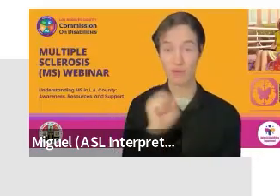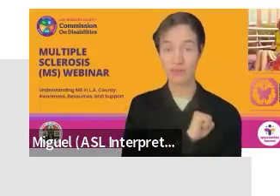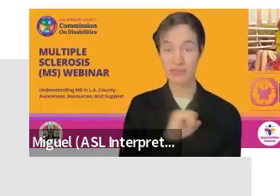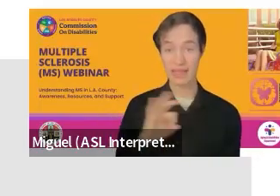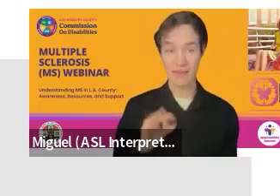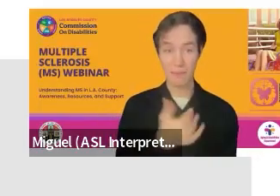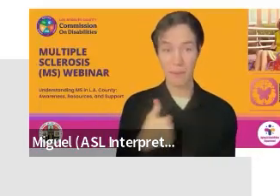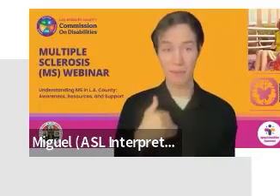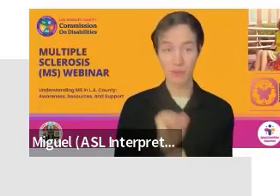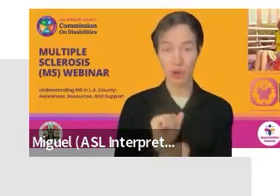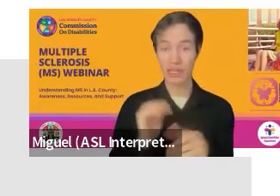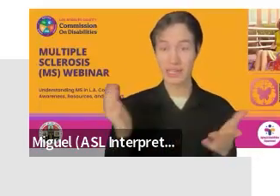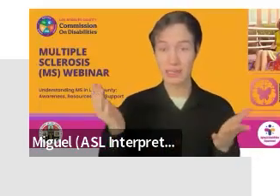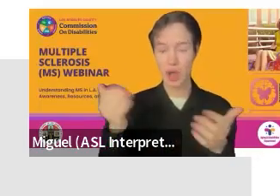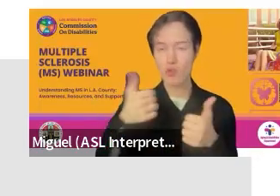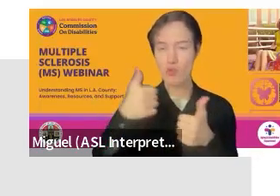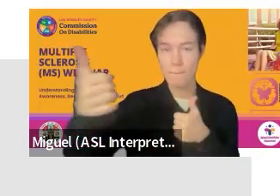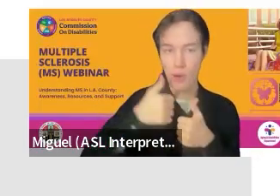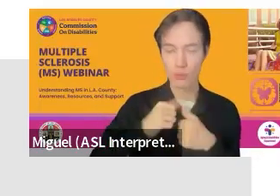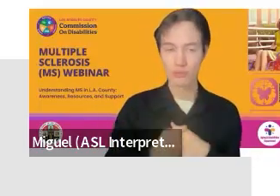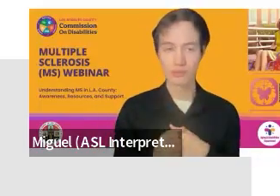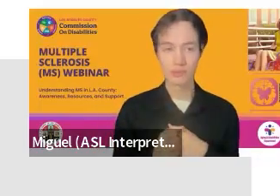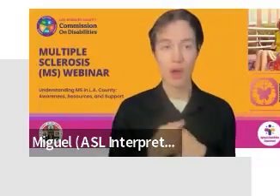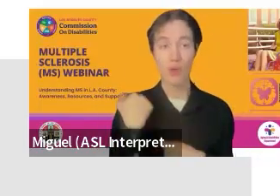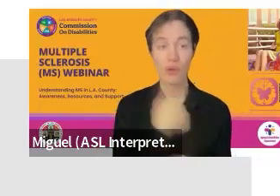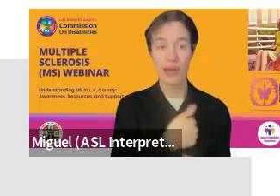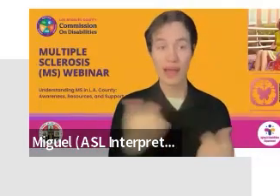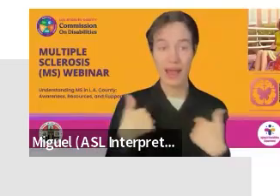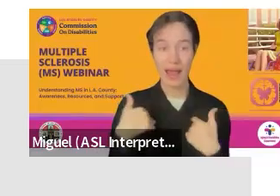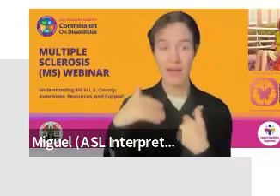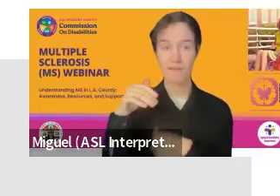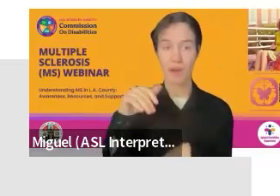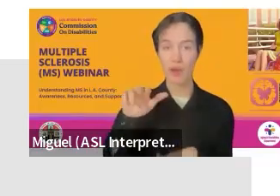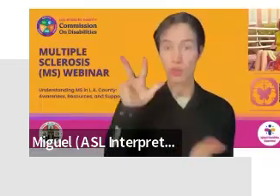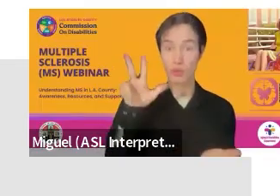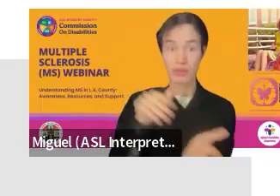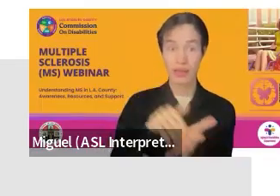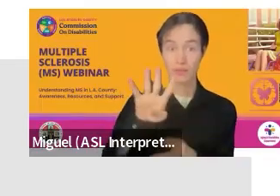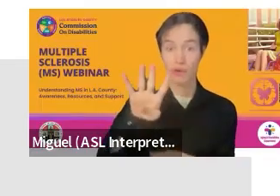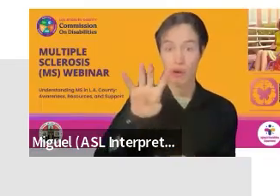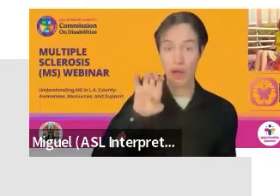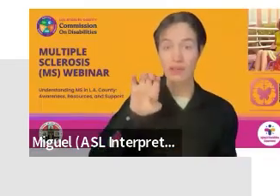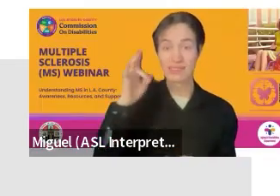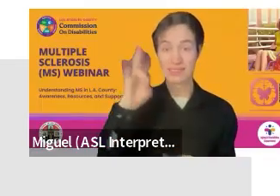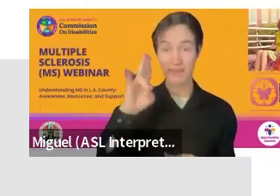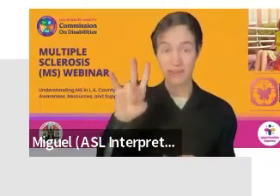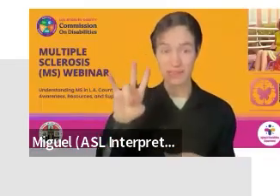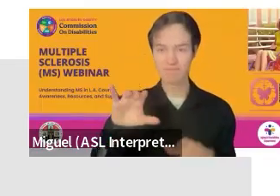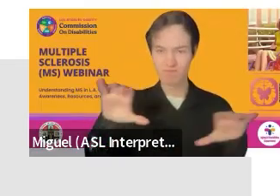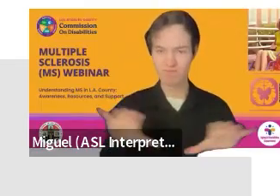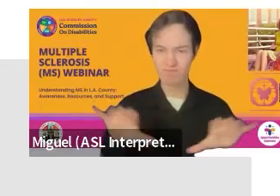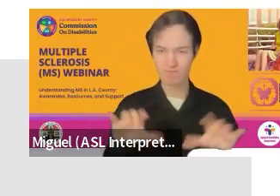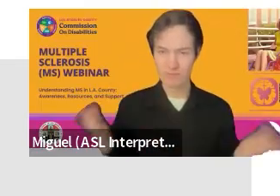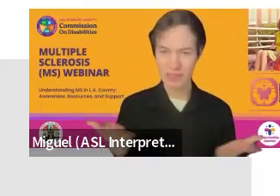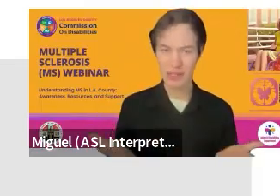We have 3,400 activists, people who advocate at Capitol Hill and the state and federal. And we have